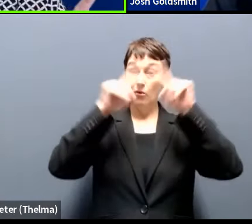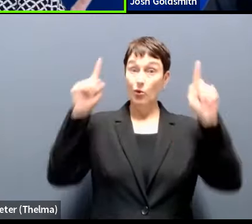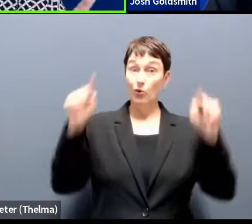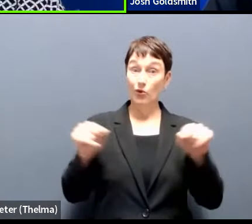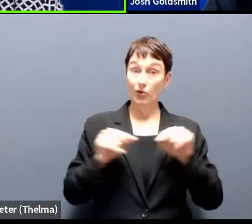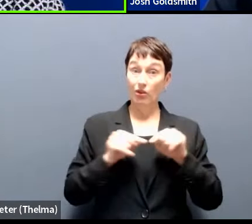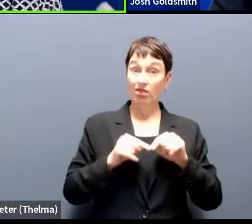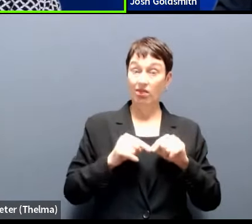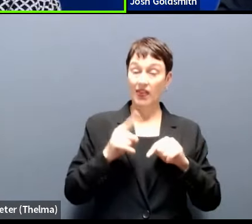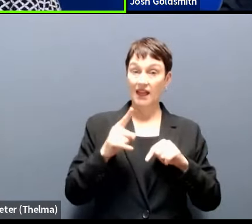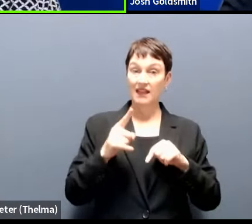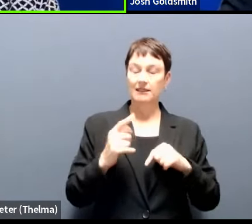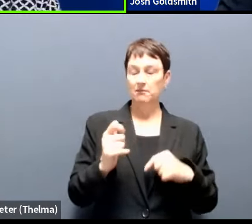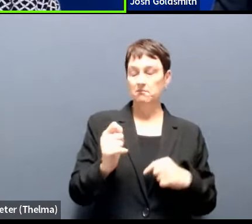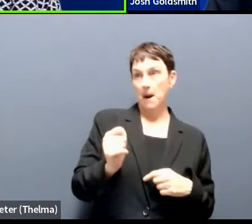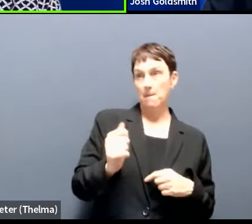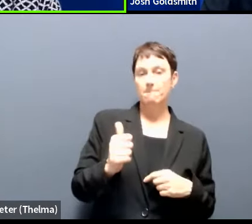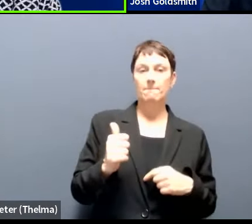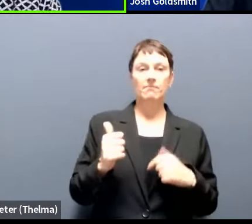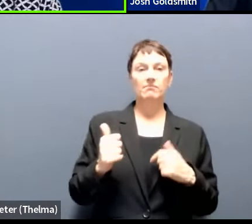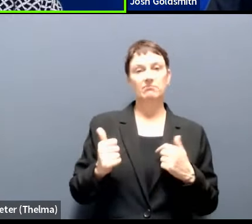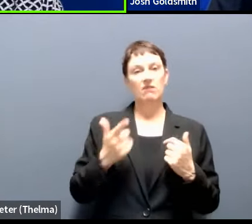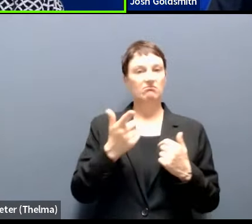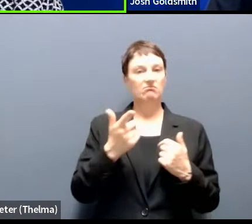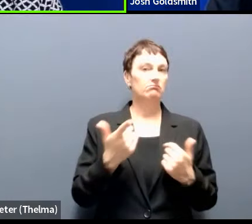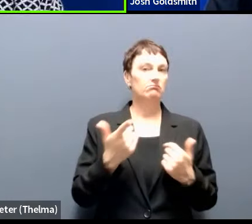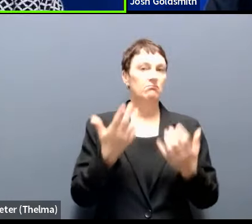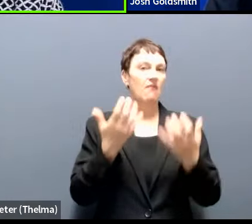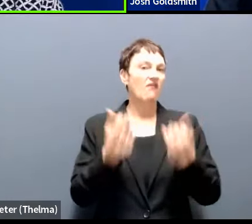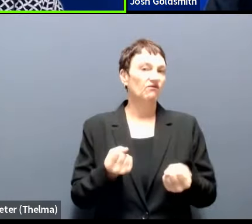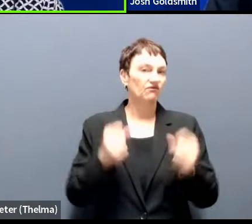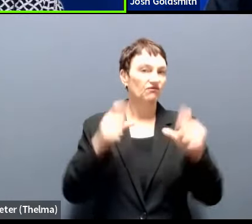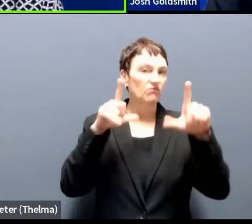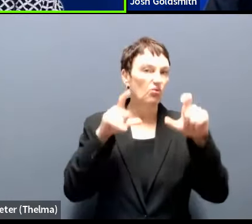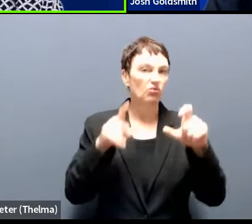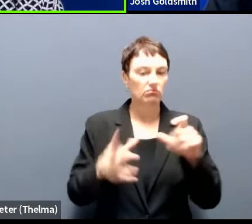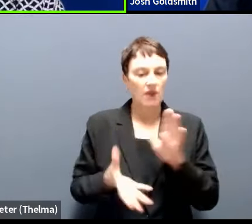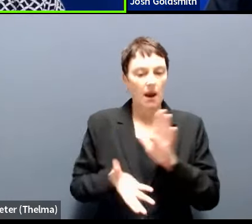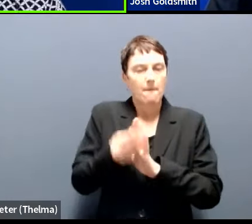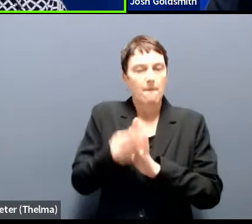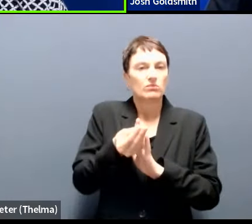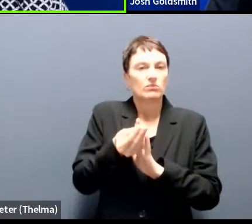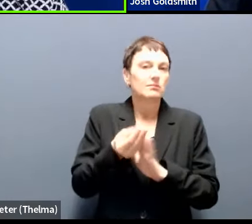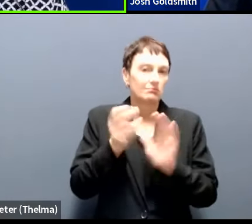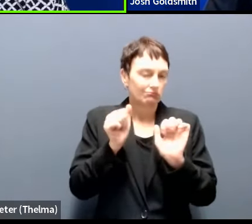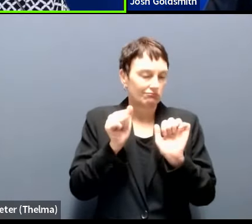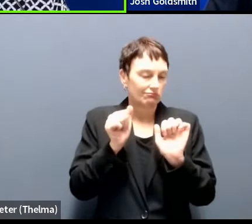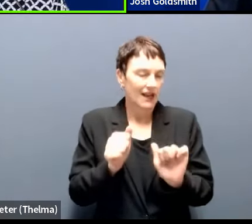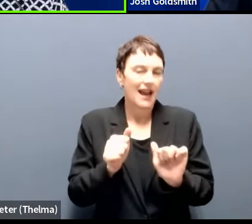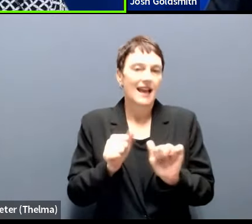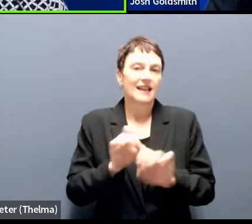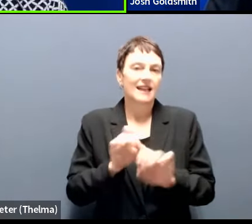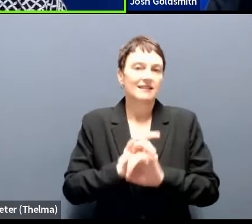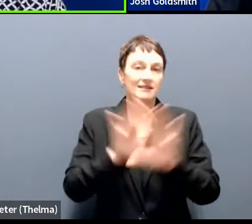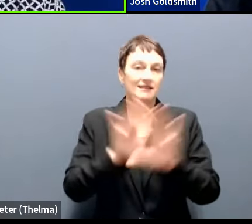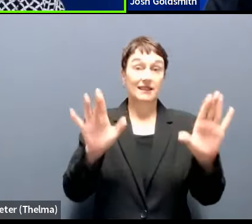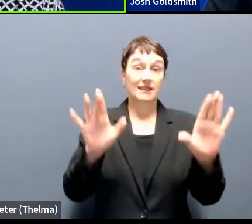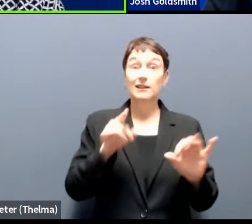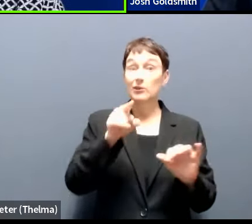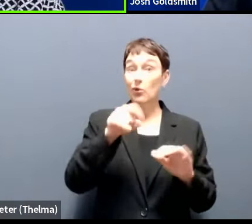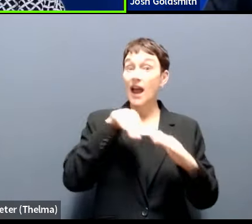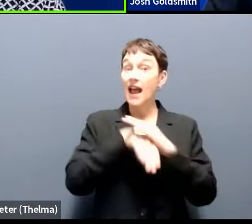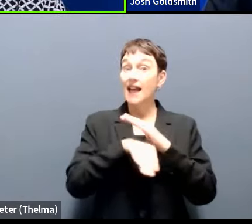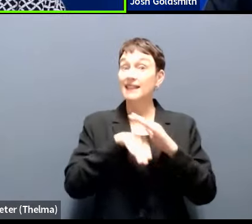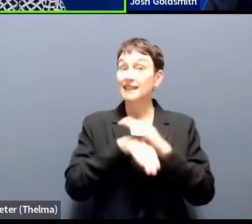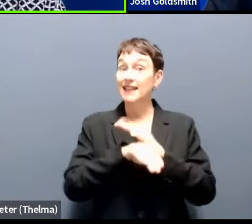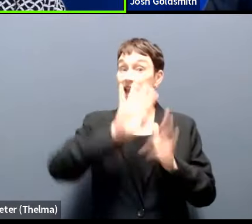a picture or upload a picture that you already have. Post it on social media. When you're done, submit your entry using the link